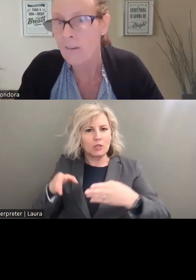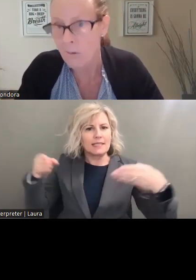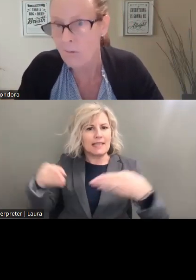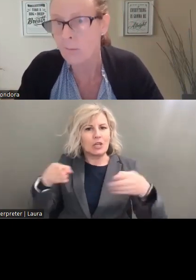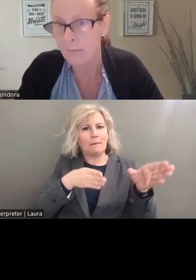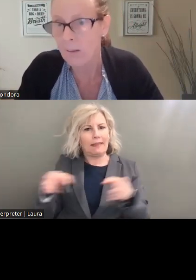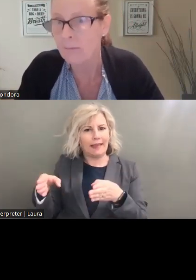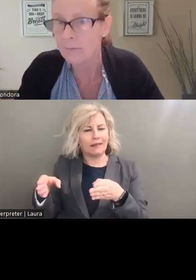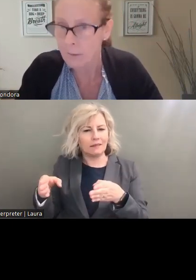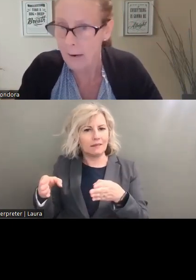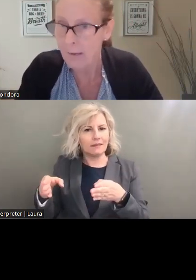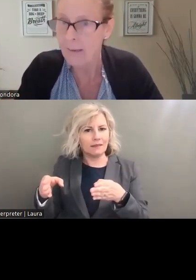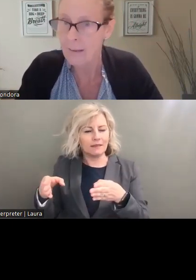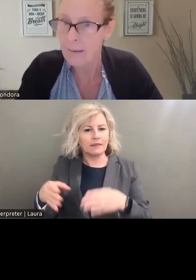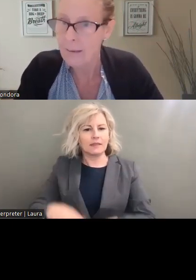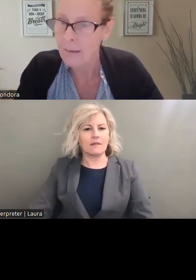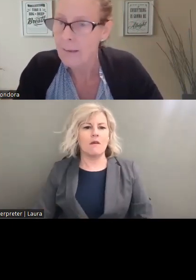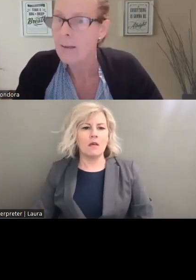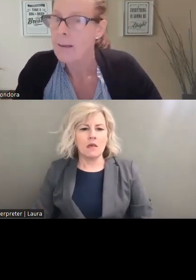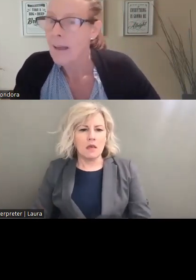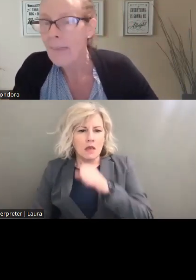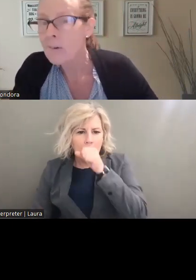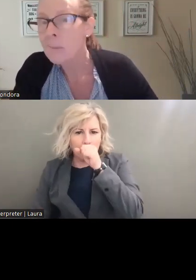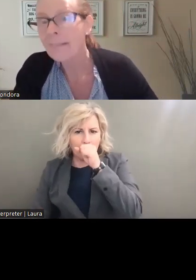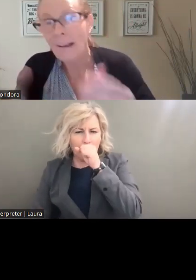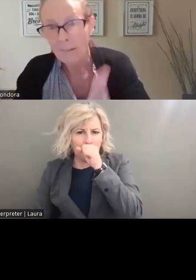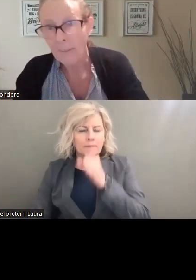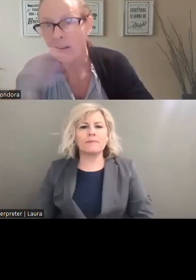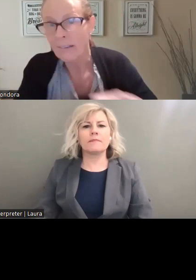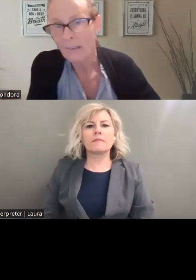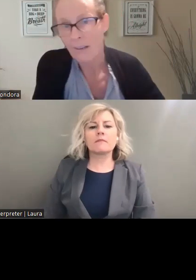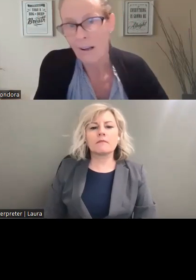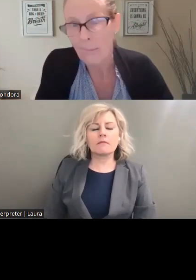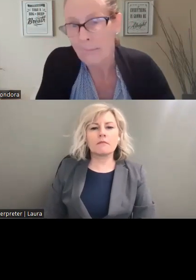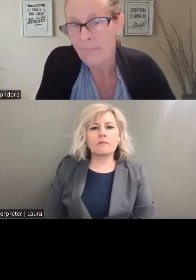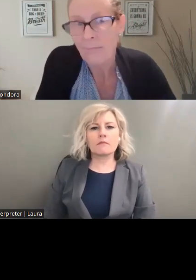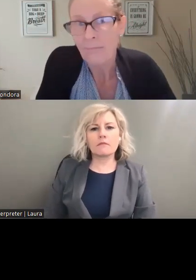and who they choose to involve. Great. Heather's pointing out another good